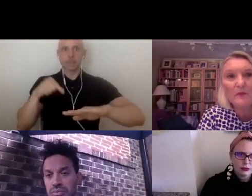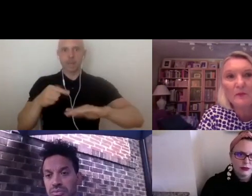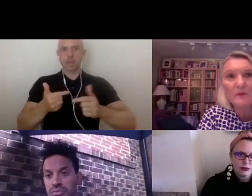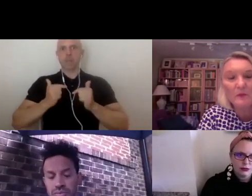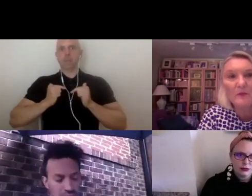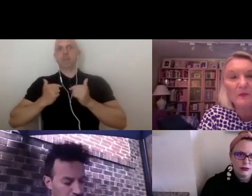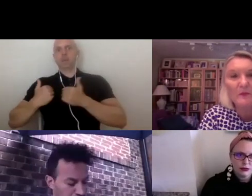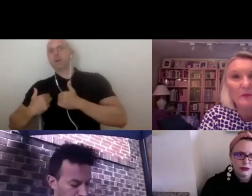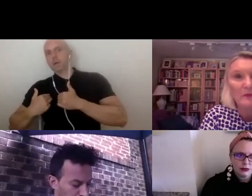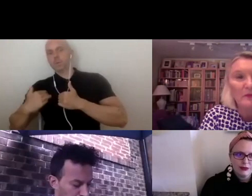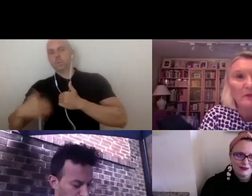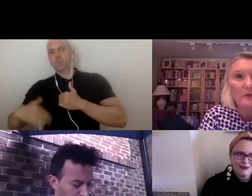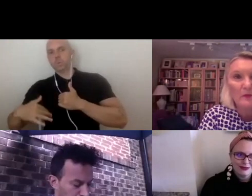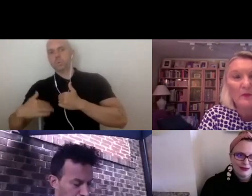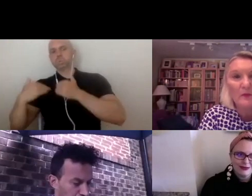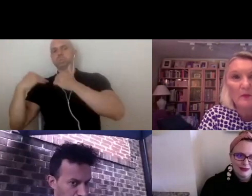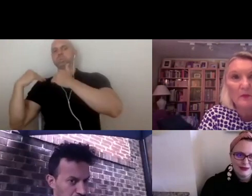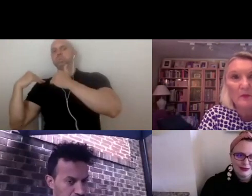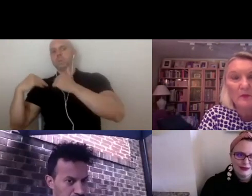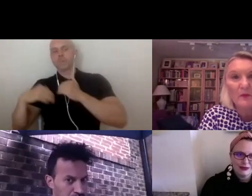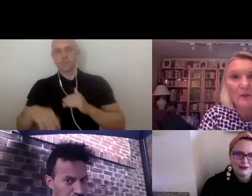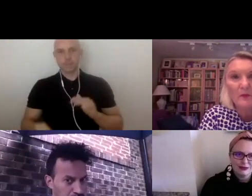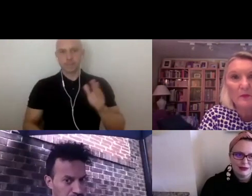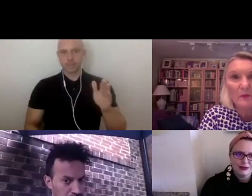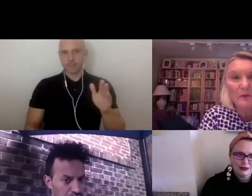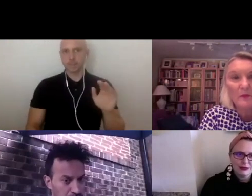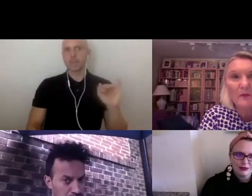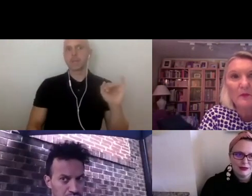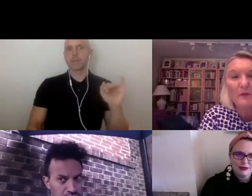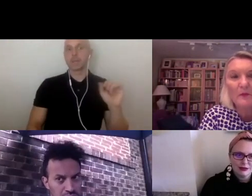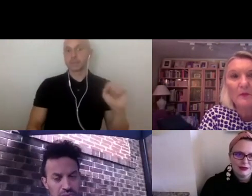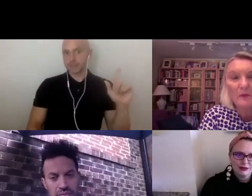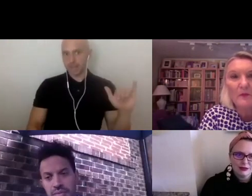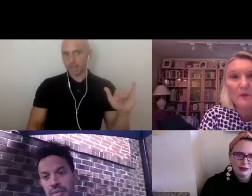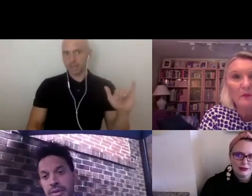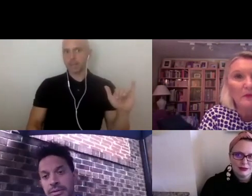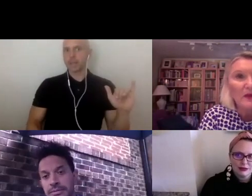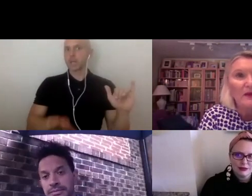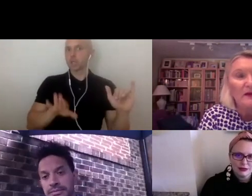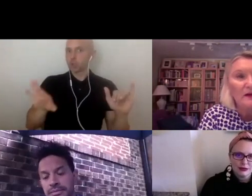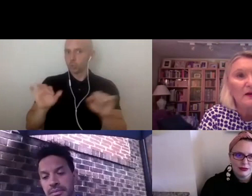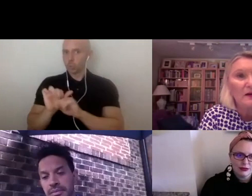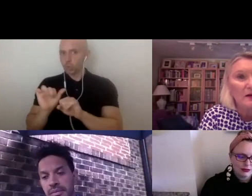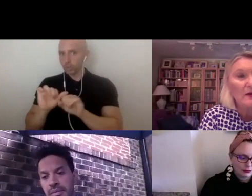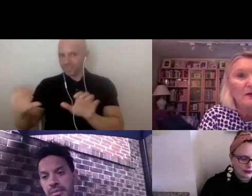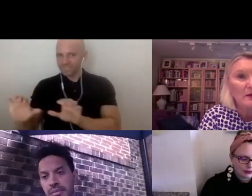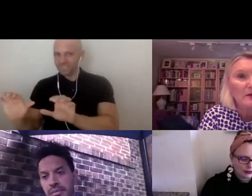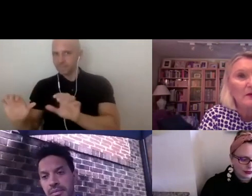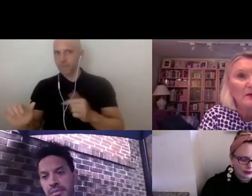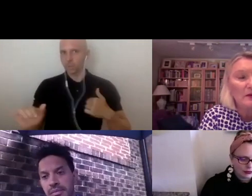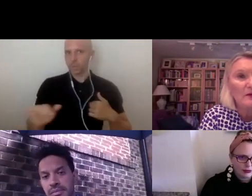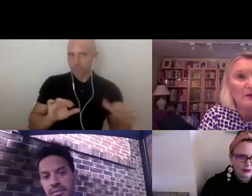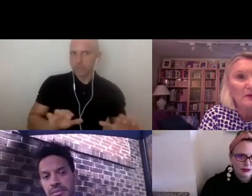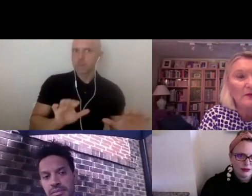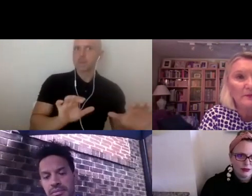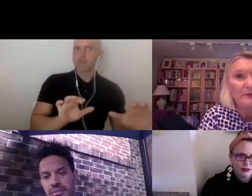we might come to some like workable solutions that are both financially feasible and logistically feasible. And you're right, we don't have a huge amount of time. We're